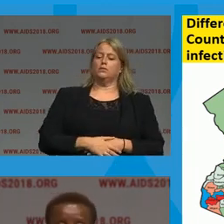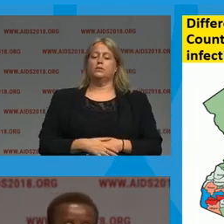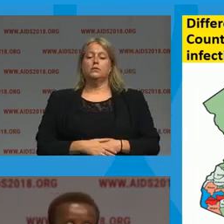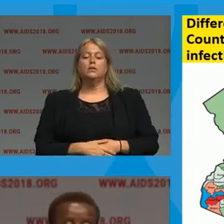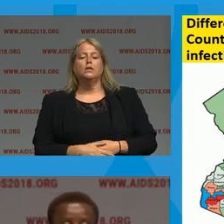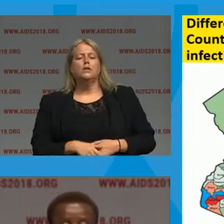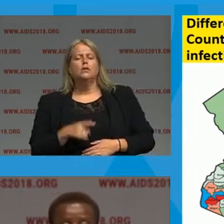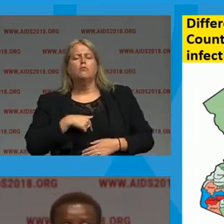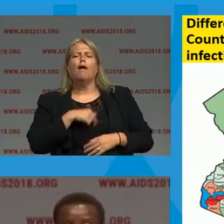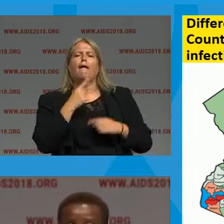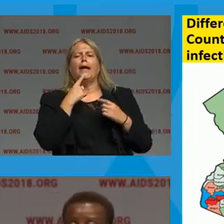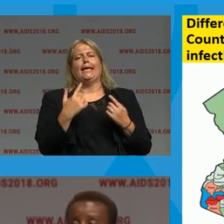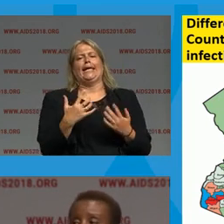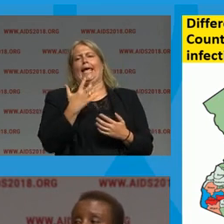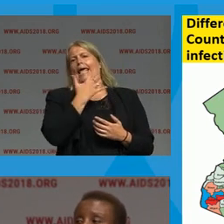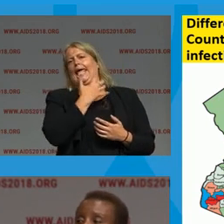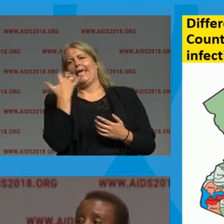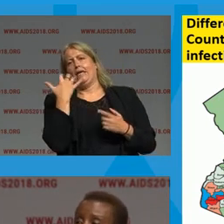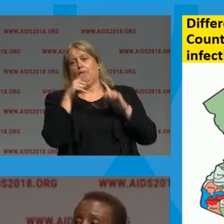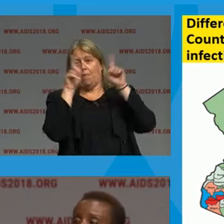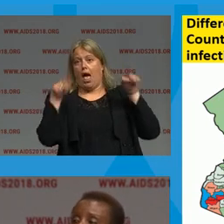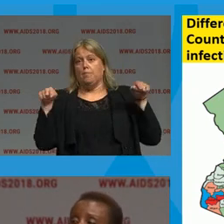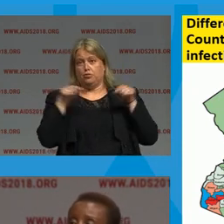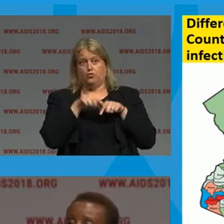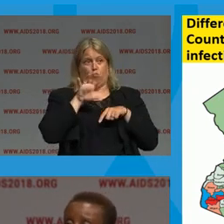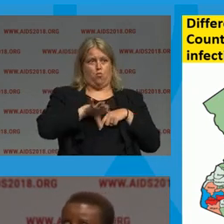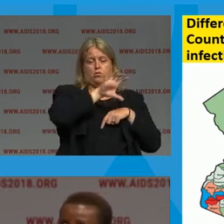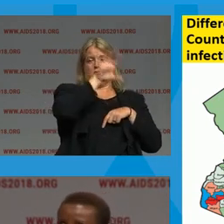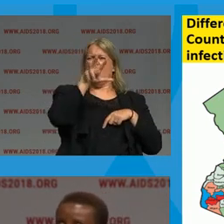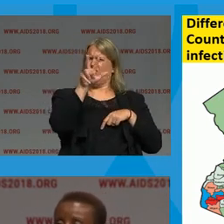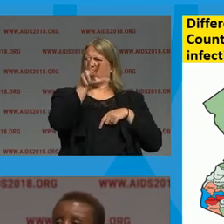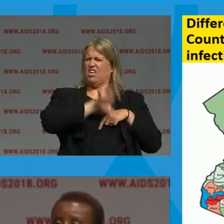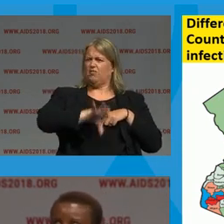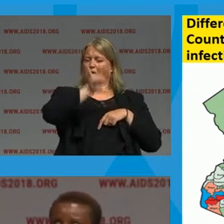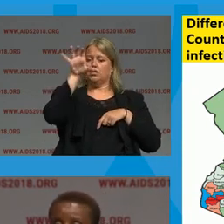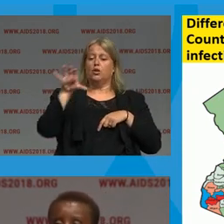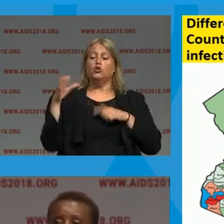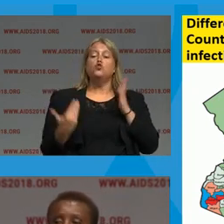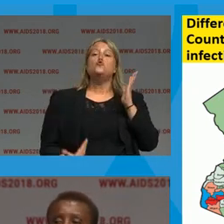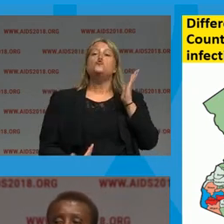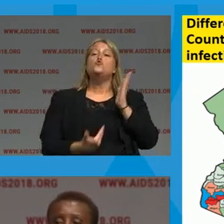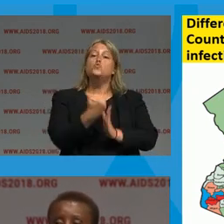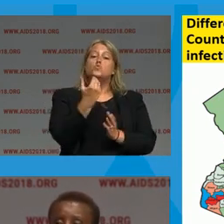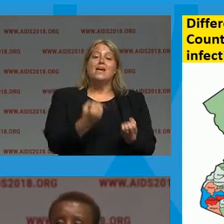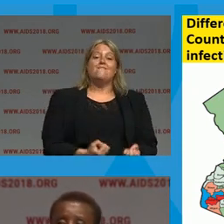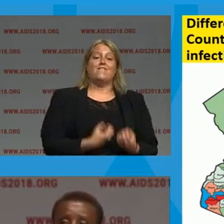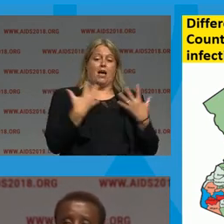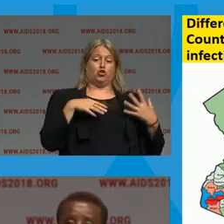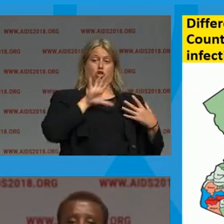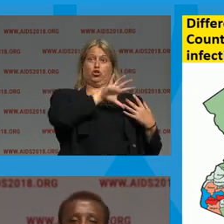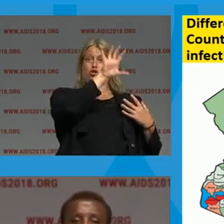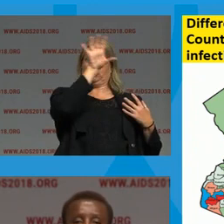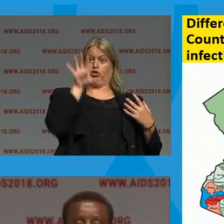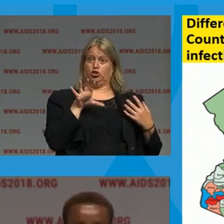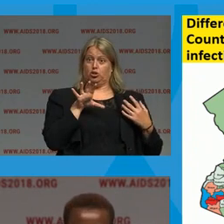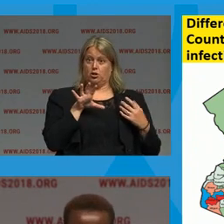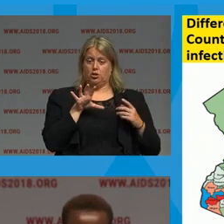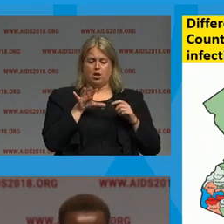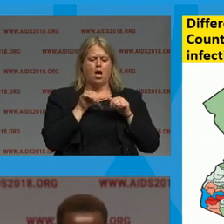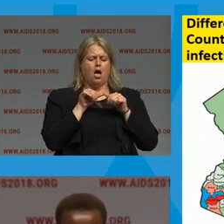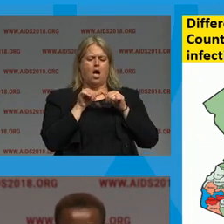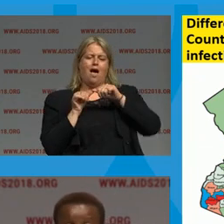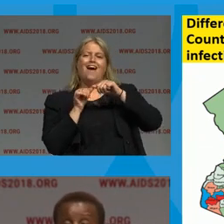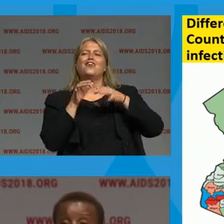for those areas, we saw that the new infections were hottest across and followed the